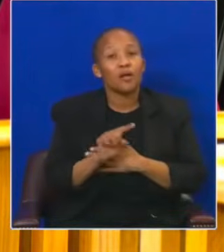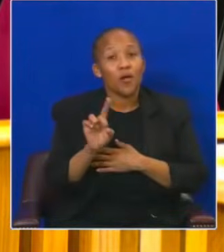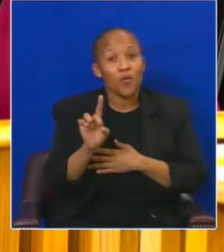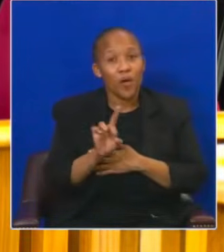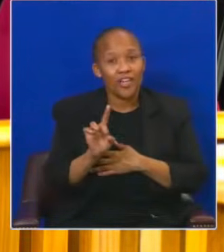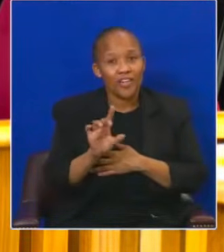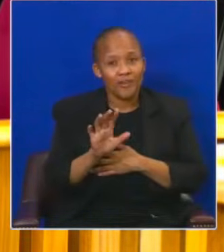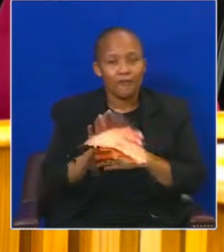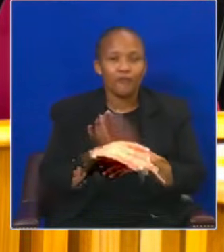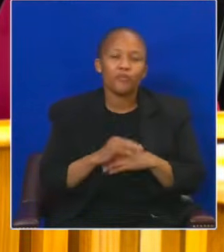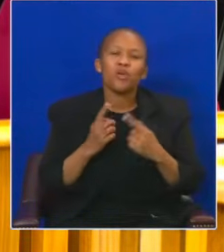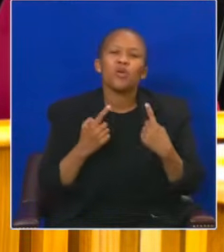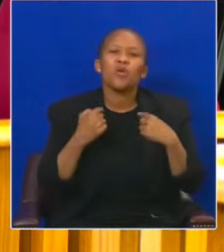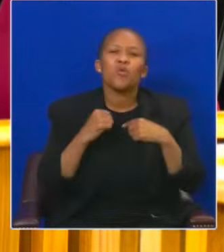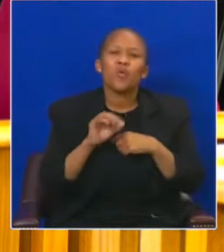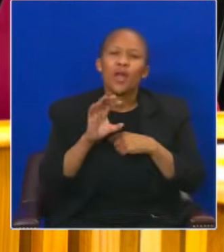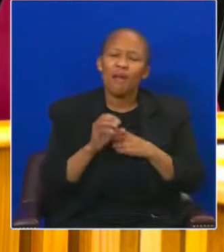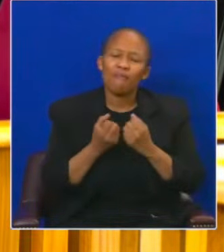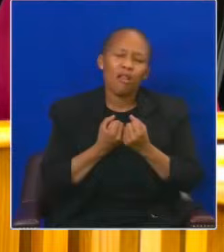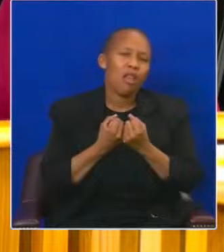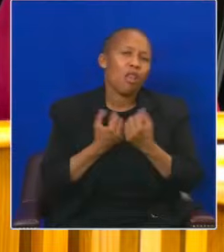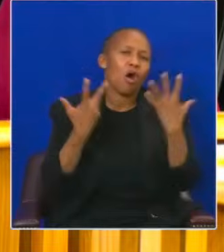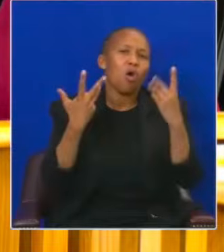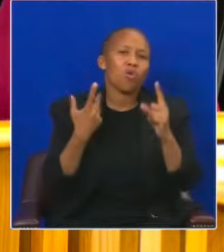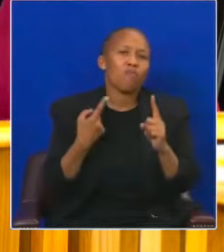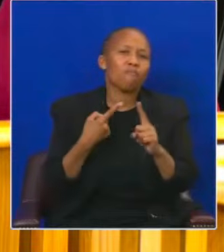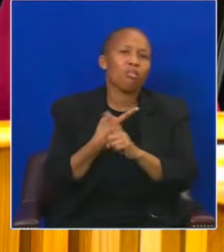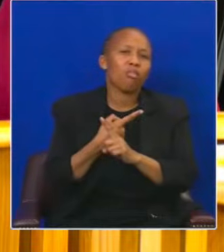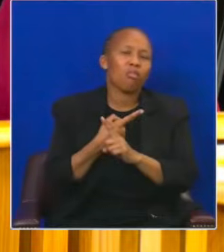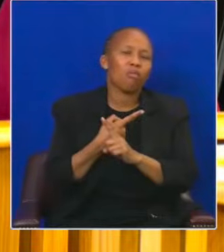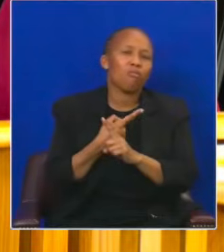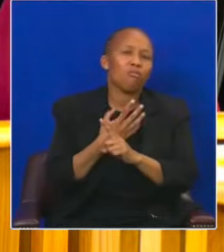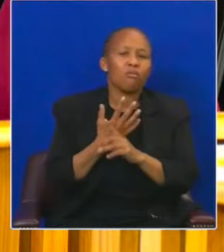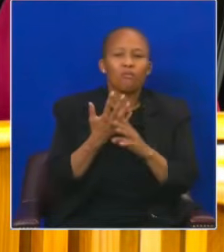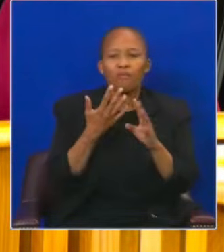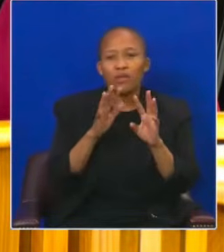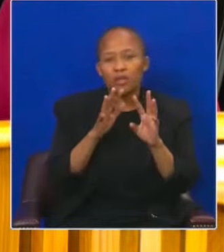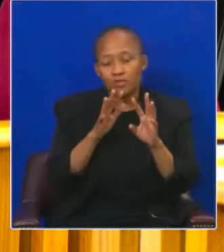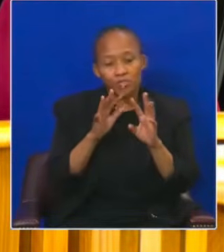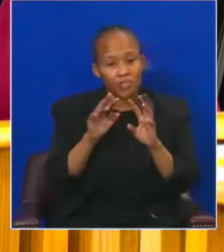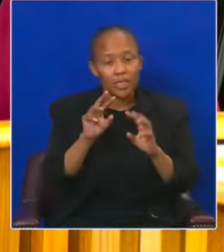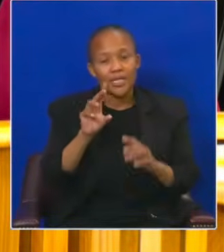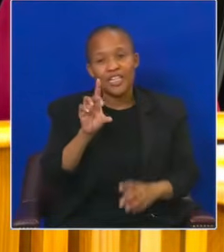irregularities that were observed by the DFO.